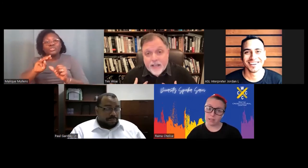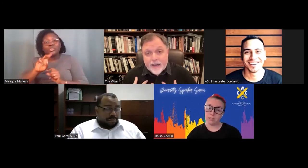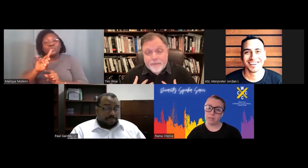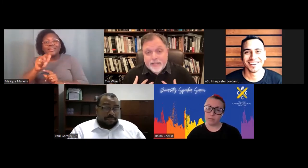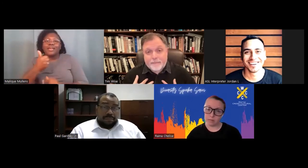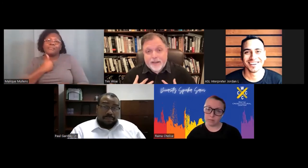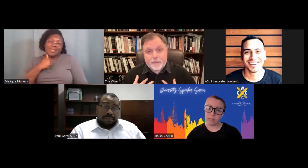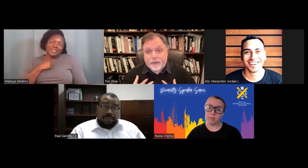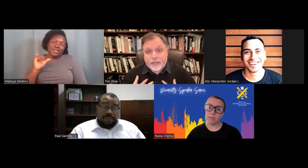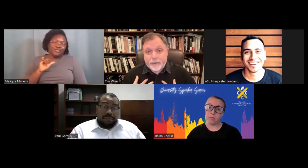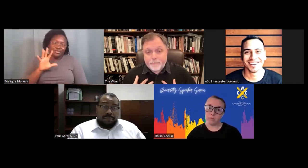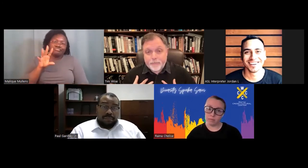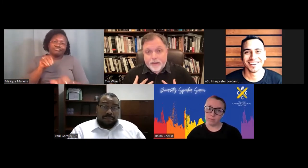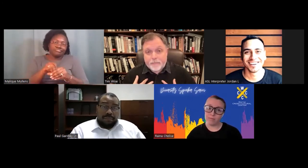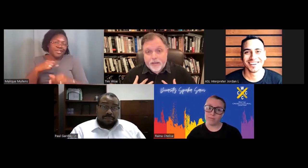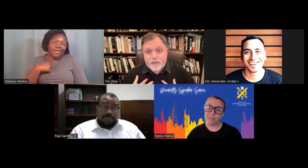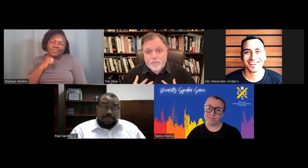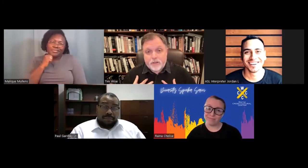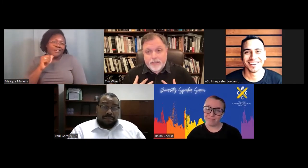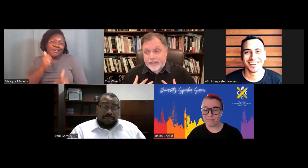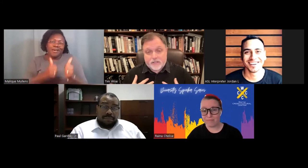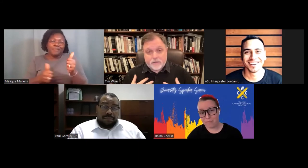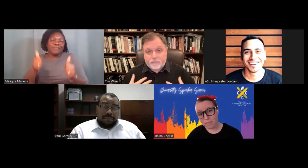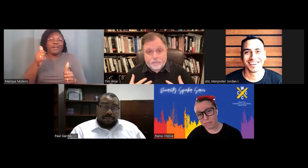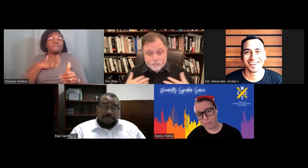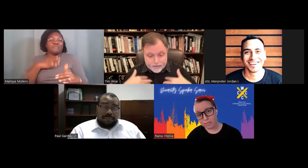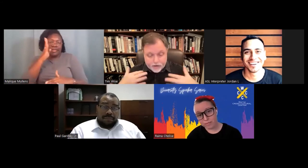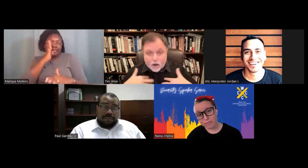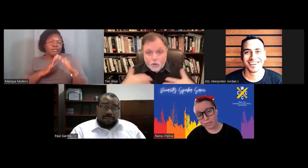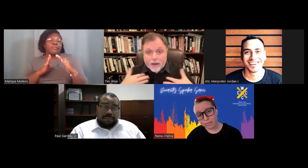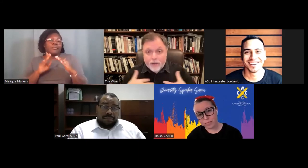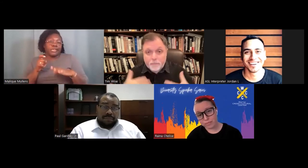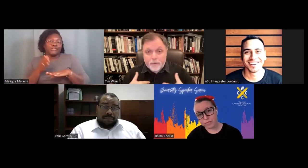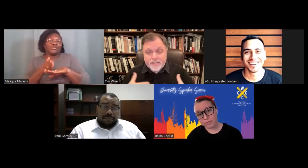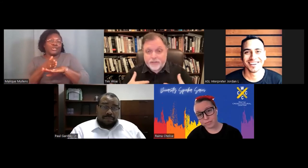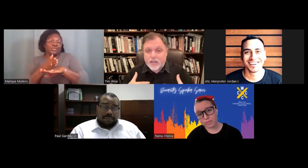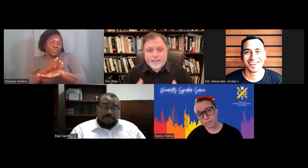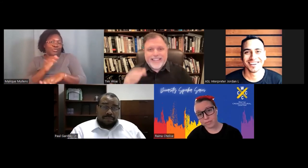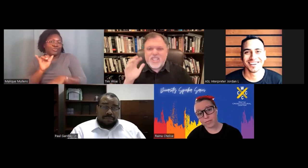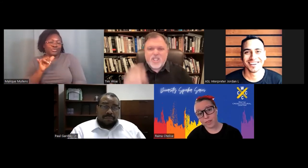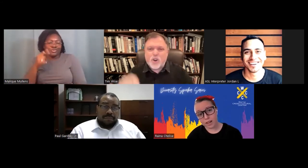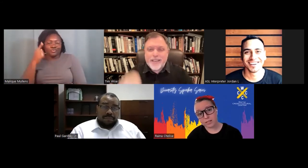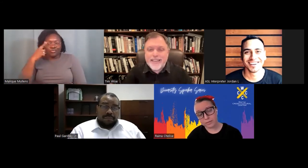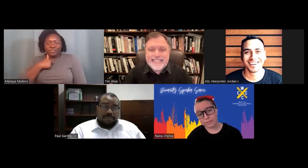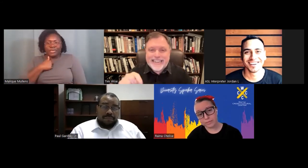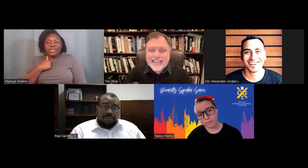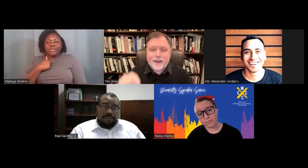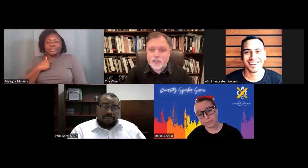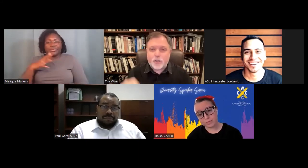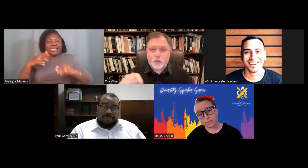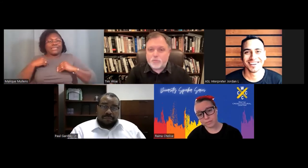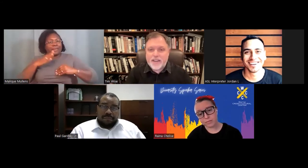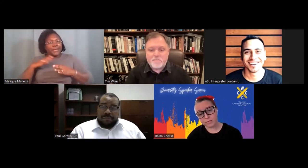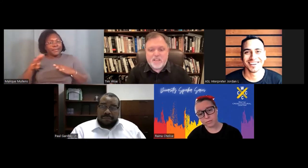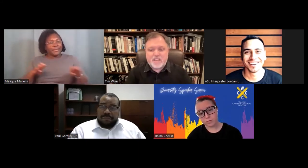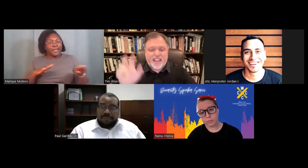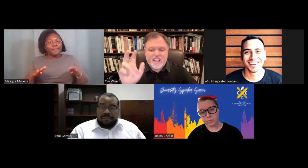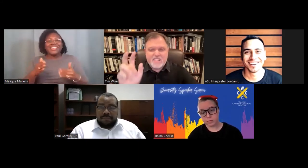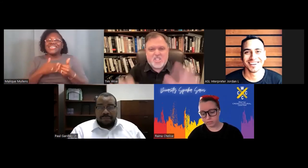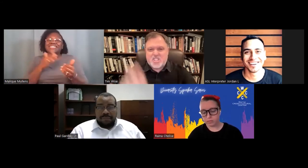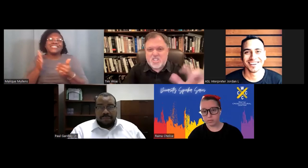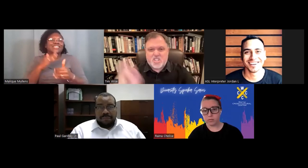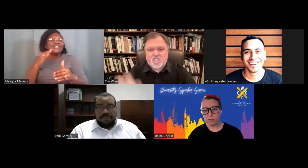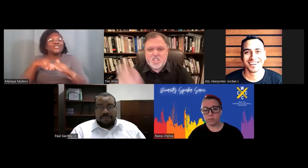this. I'm not above it, right? My humility has to me to own my own piece of it. Like, it's so easy to get on social media and be